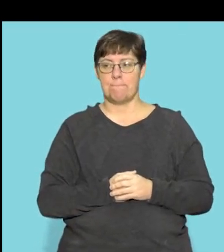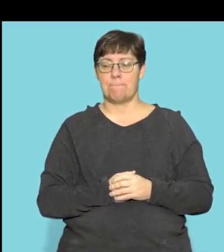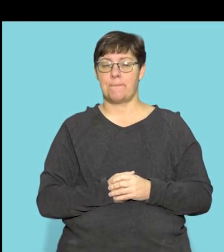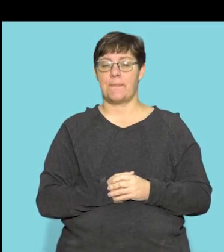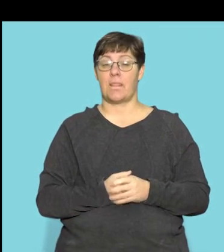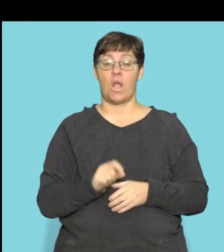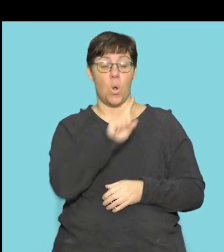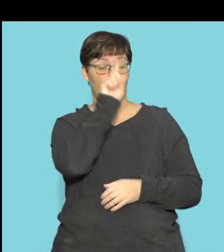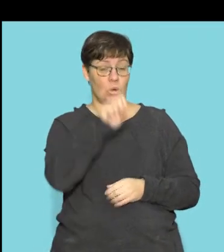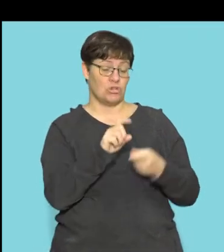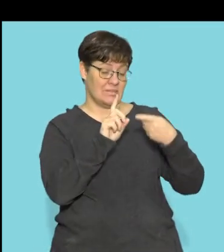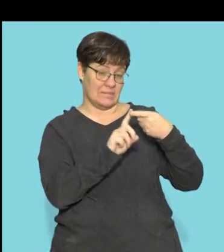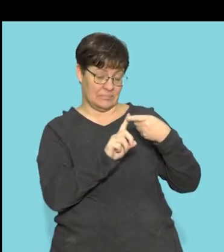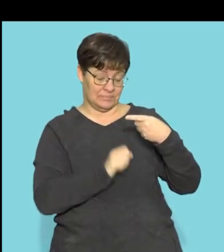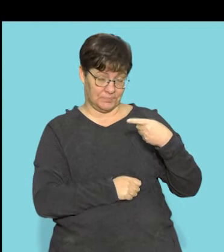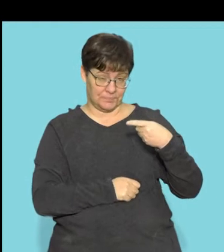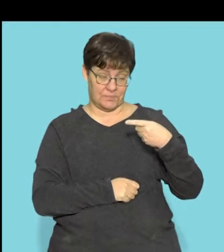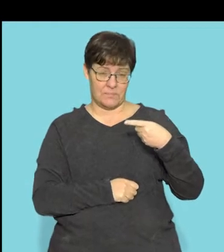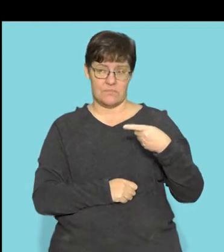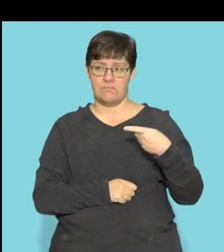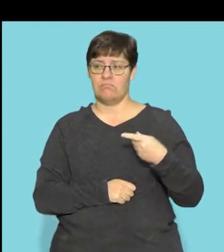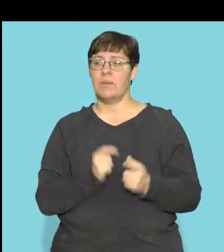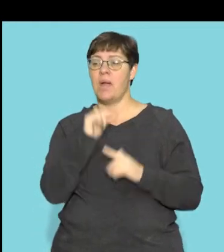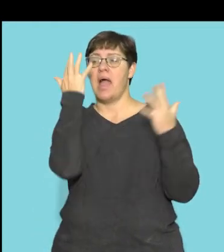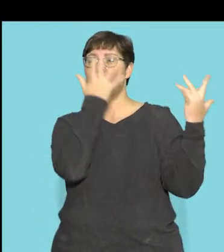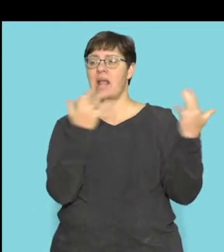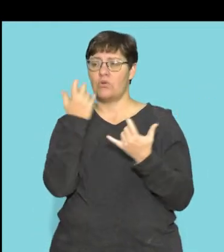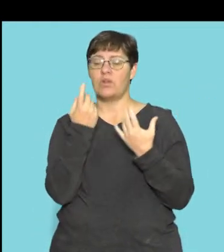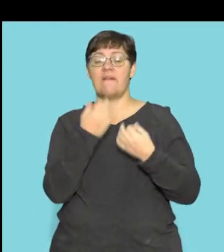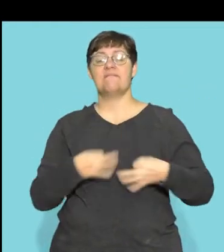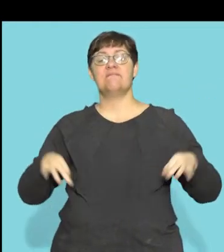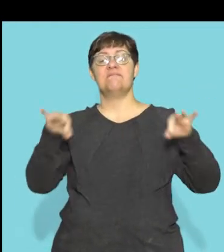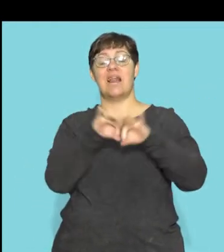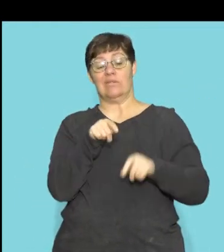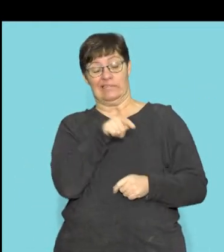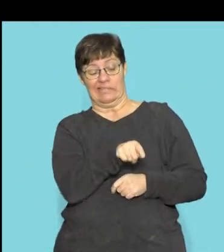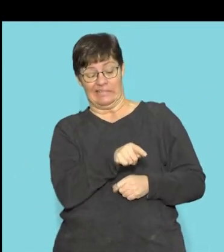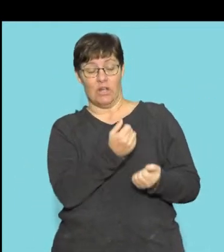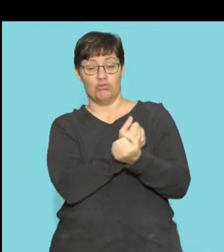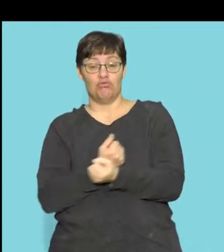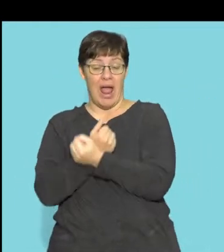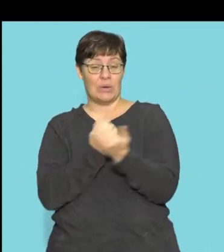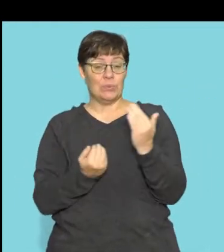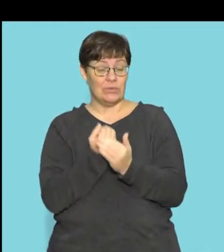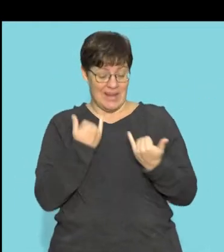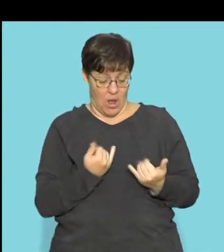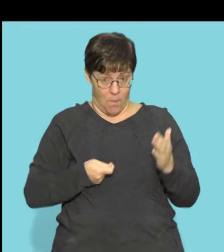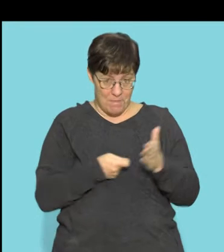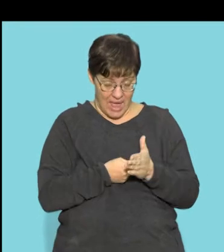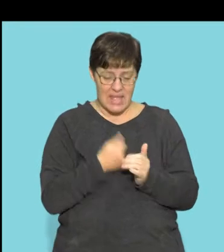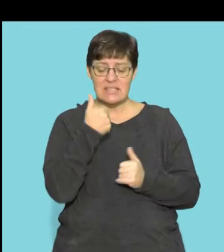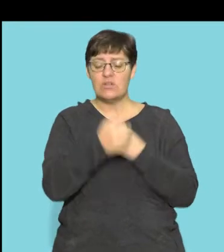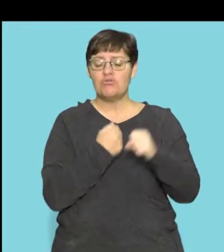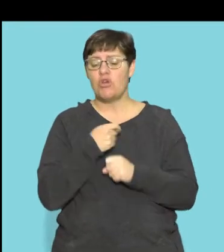basis. Now, the first question I want us to look at is we need to calculate the value of the current truck